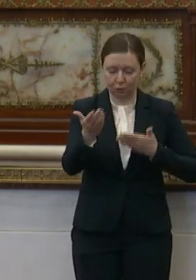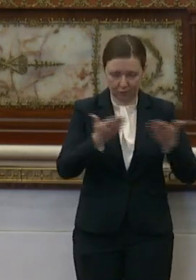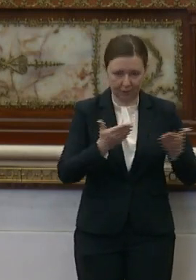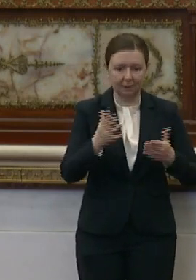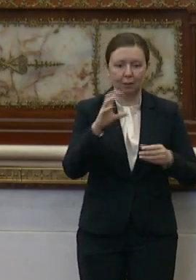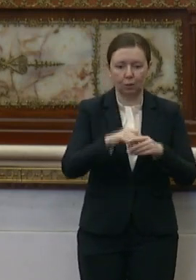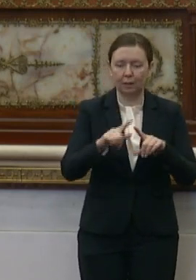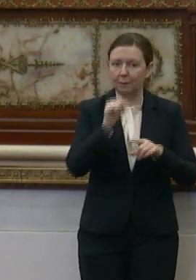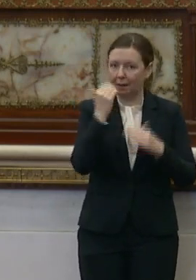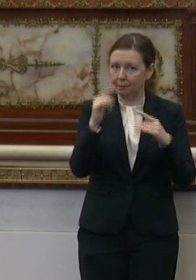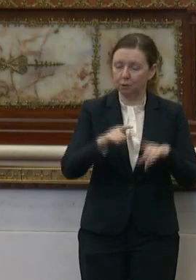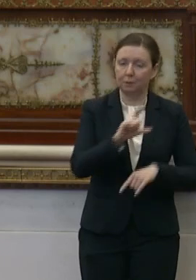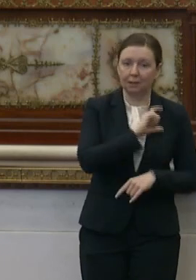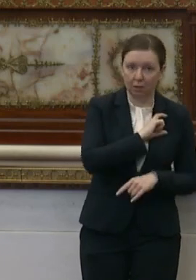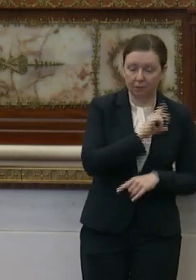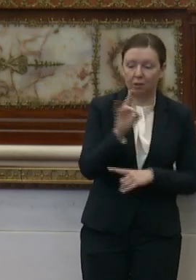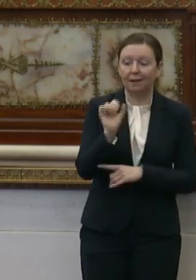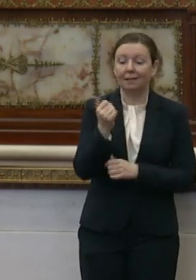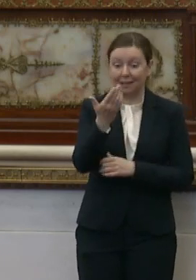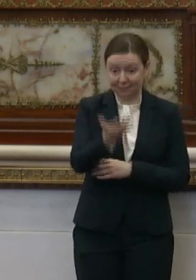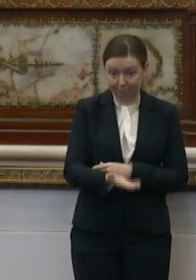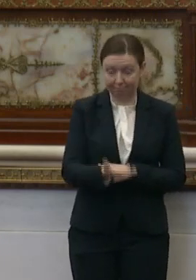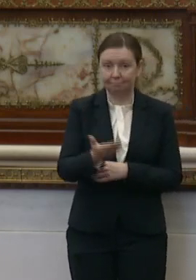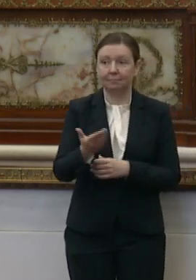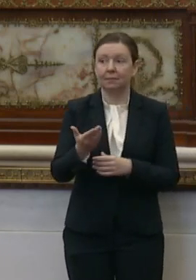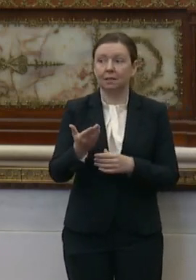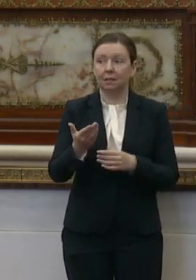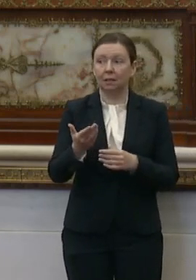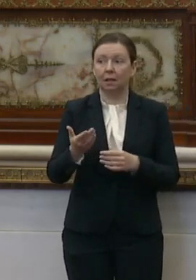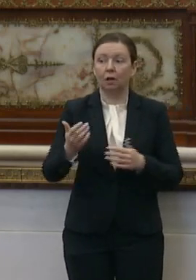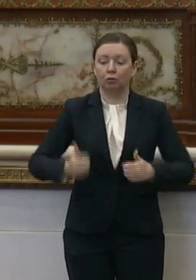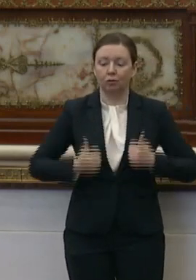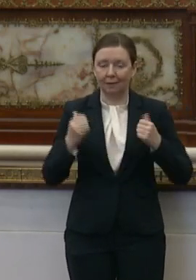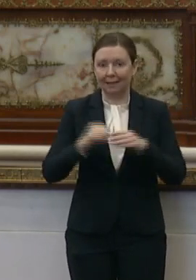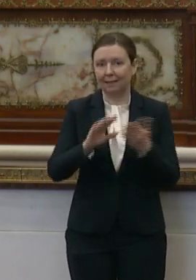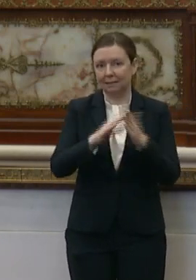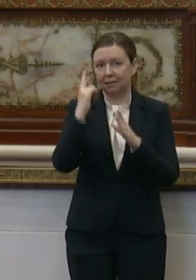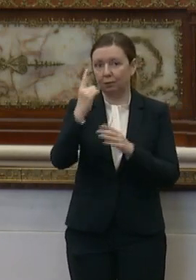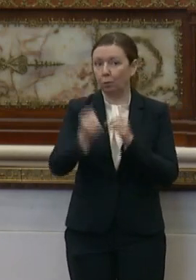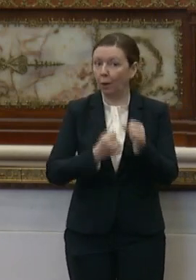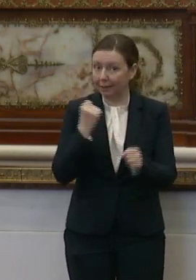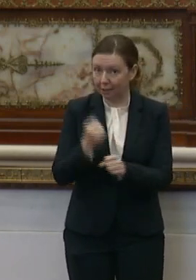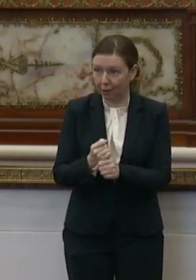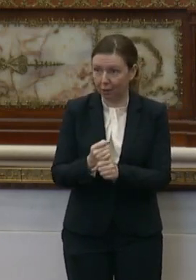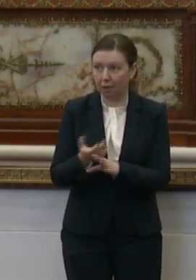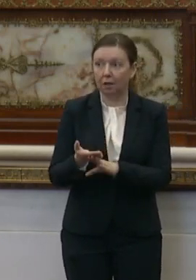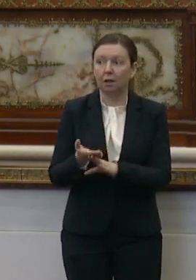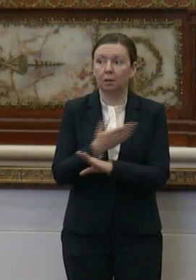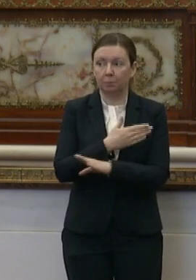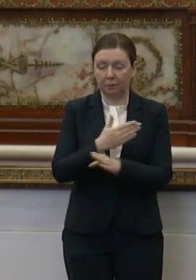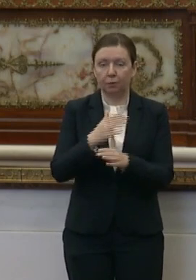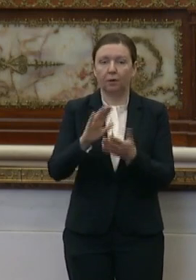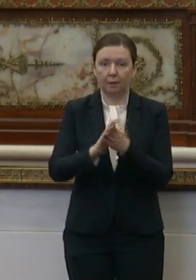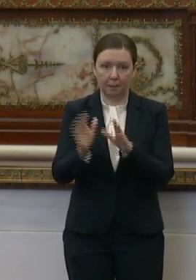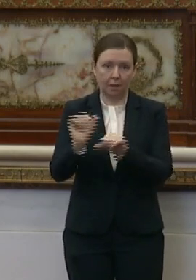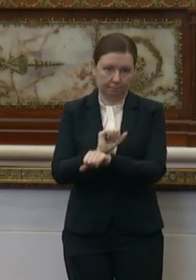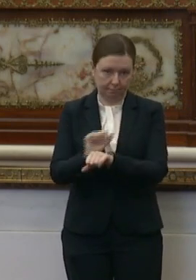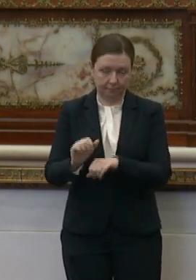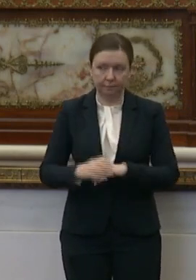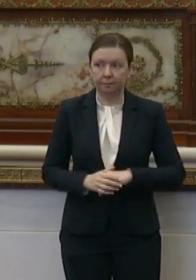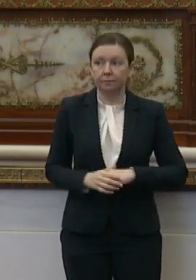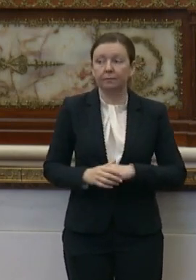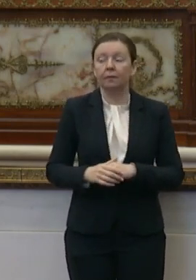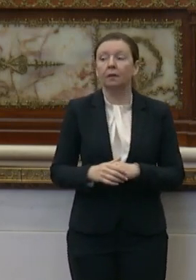to police officers, unless he or she has been a bona fide resident of the city for at least 1 year prior to appointment. And bill